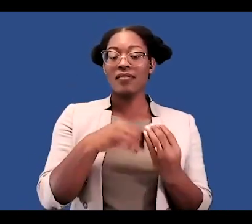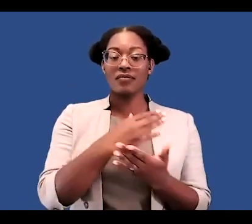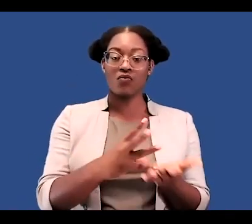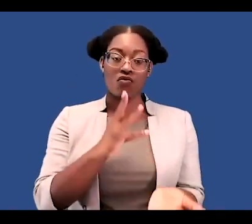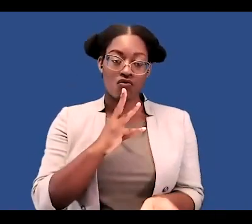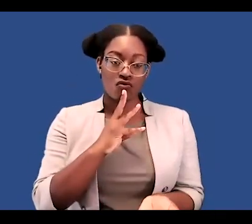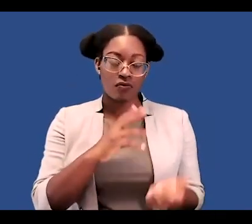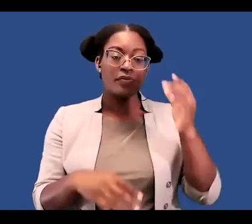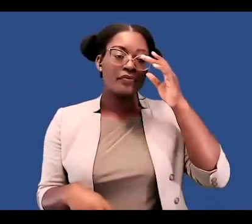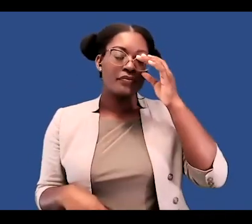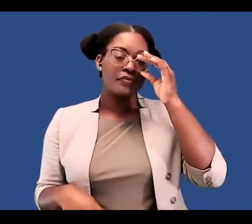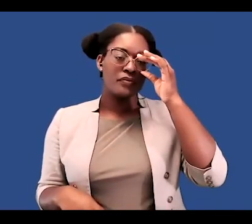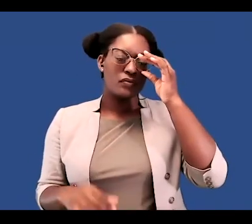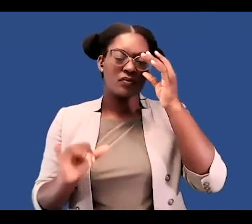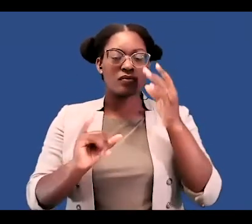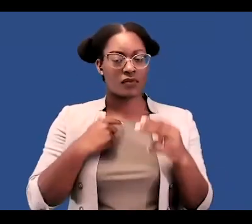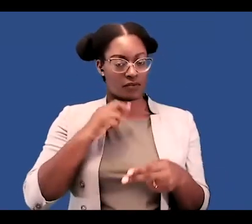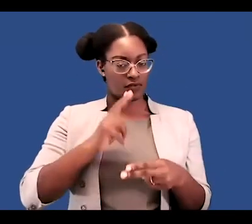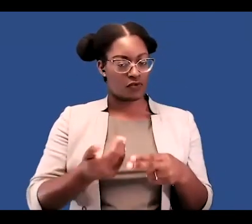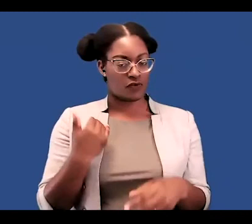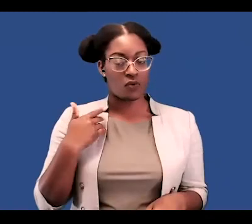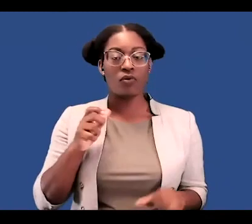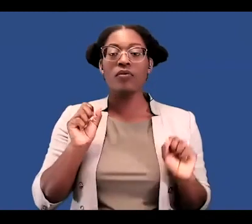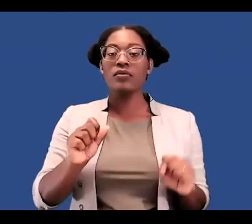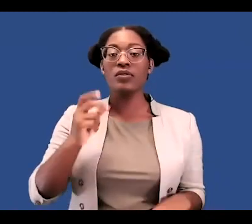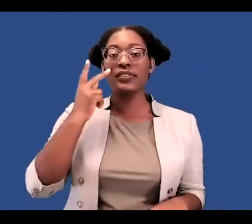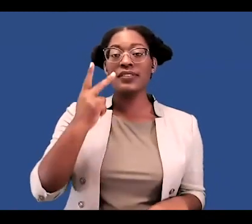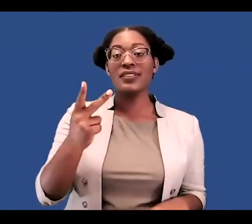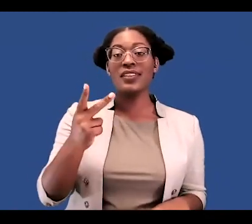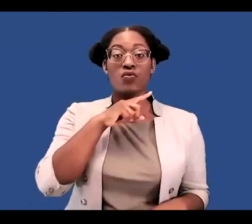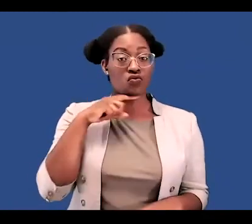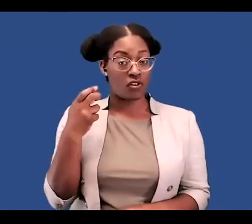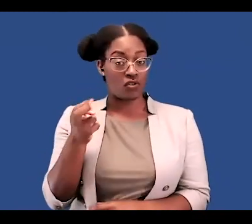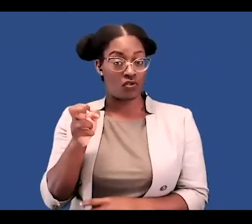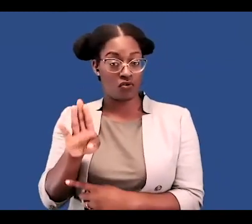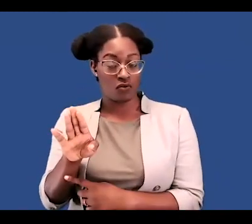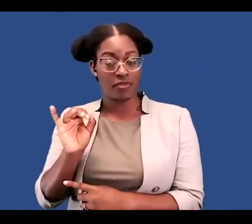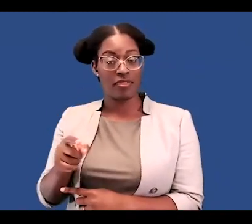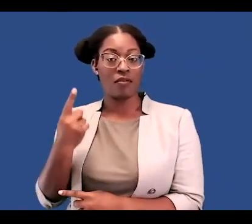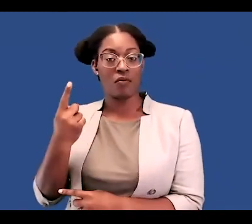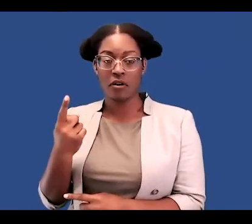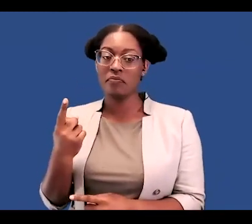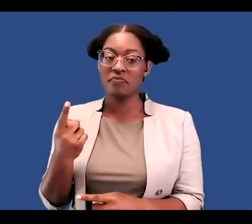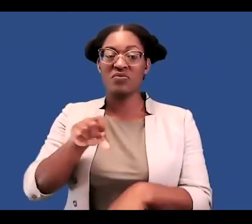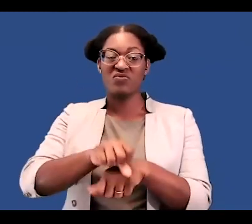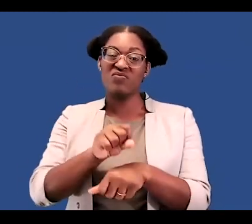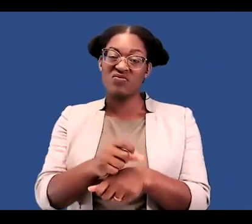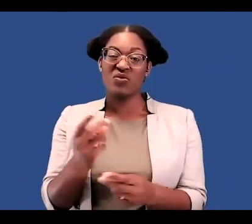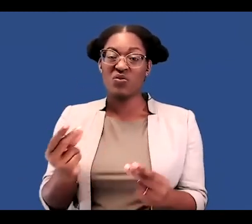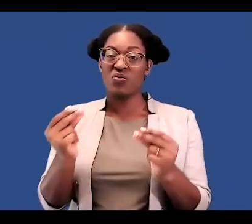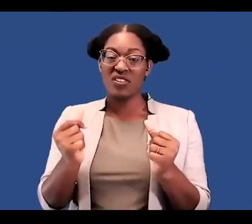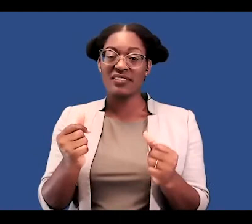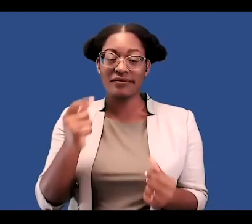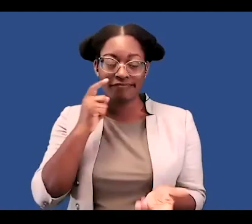here. So like I said, as you can see, that the dried herb one is working pretty quickly,